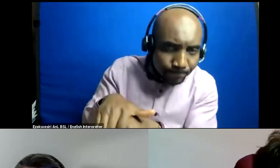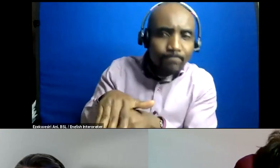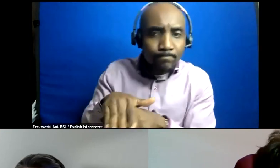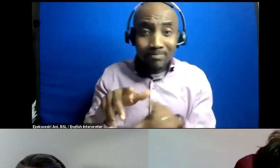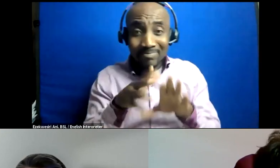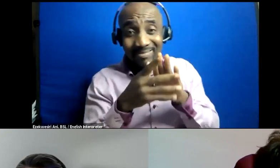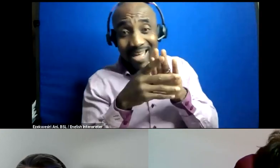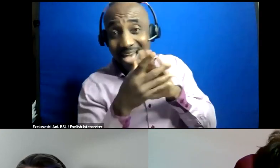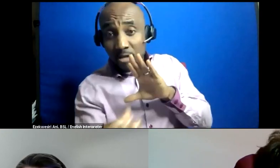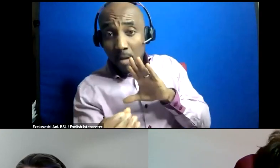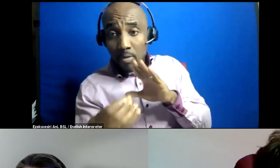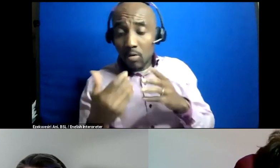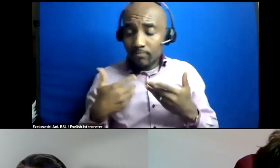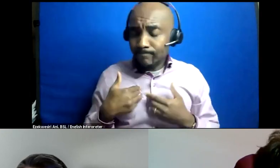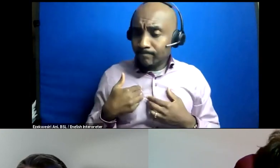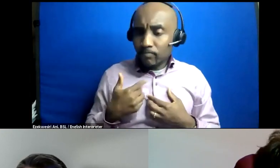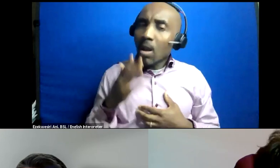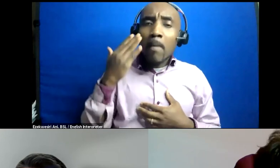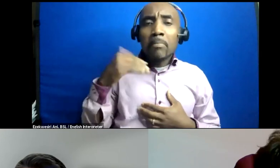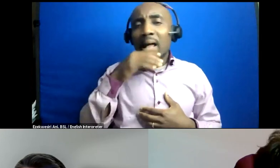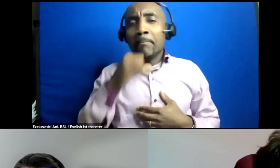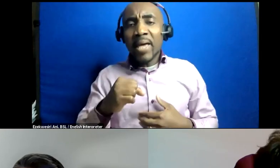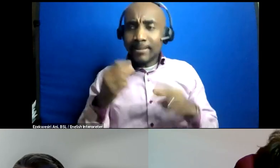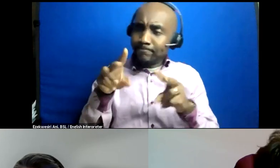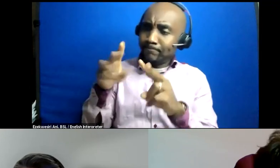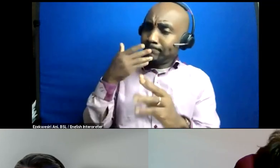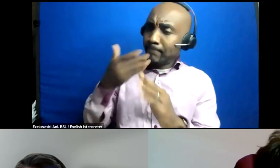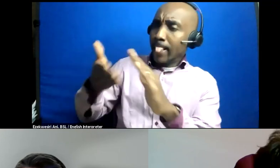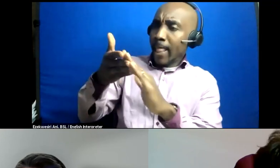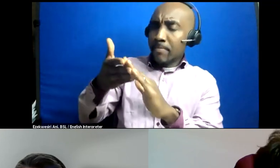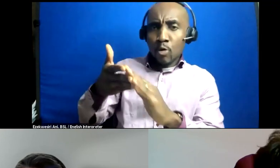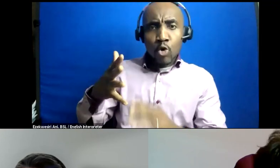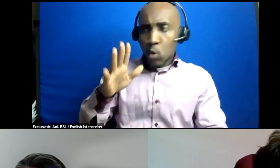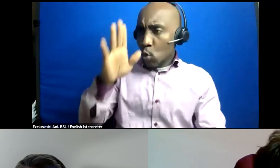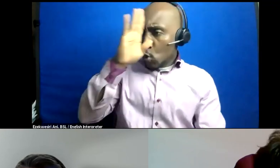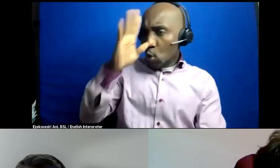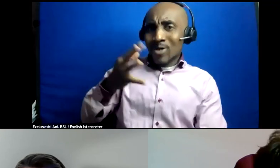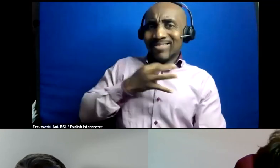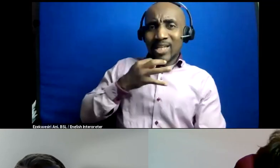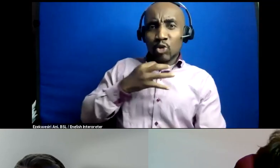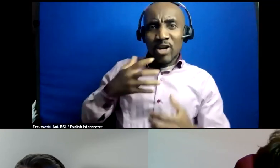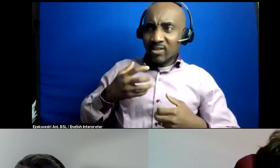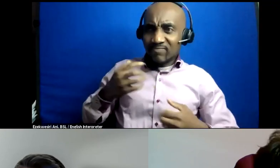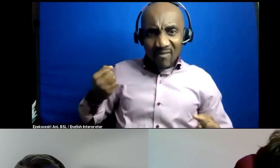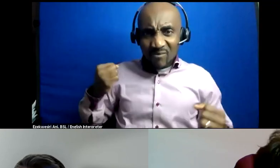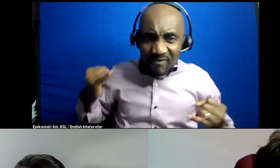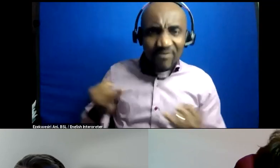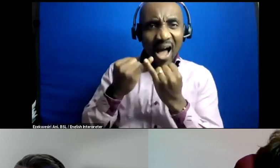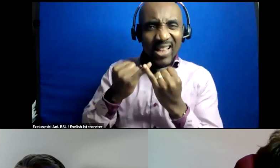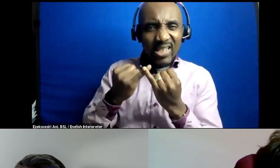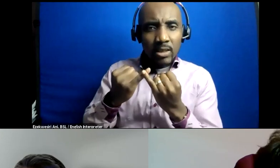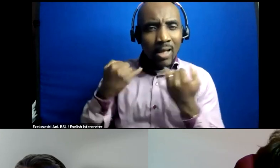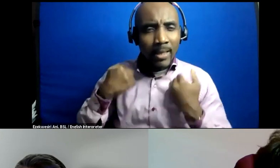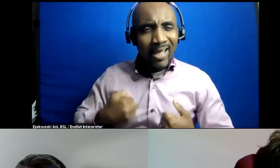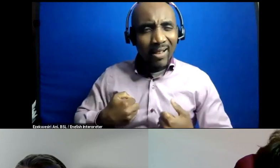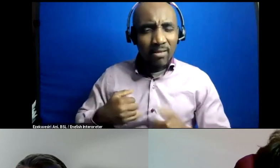stereotypical view of Black men being perceived as dangerous and violent when mentally ill. As with Kojo's experience, many